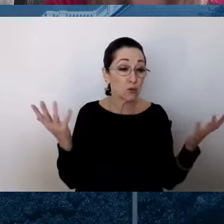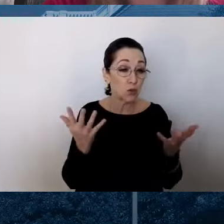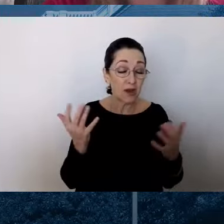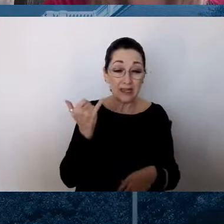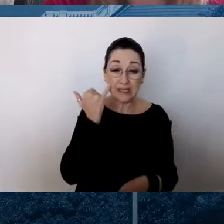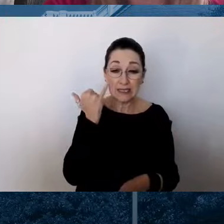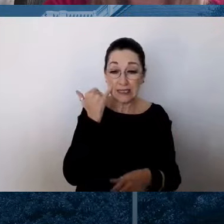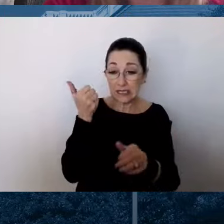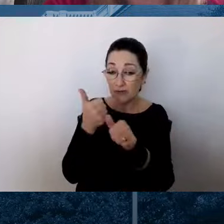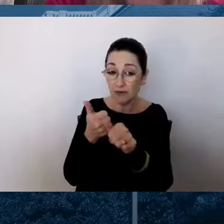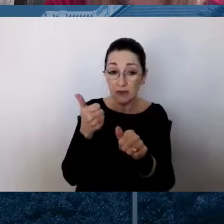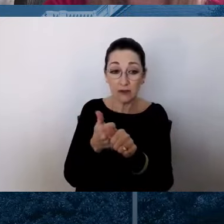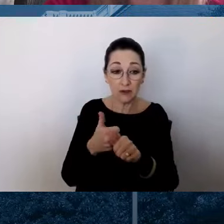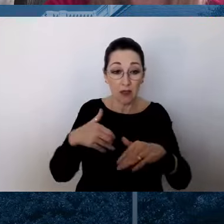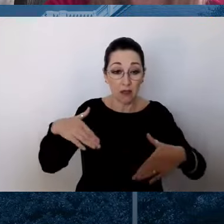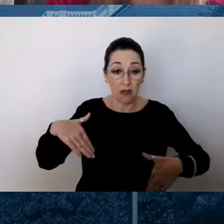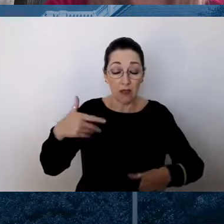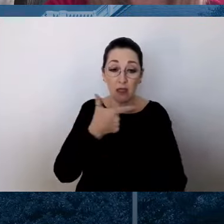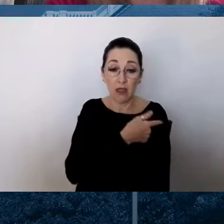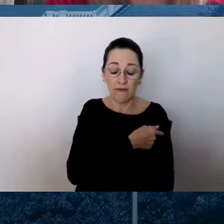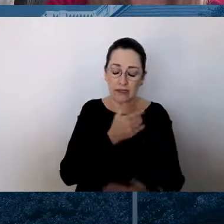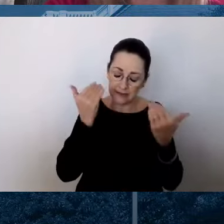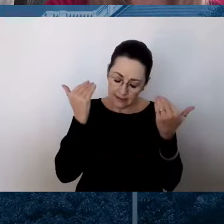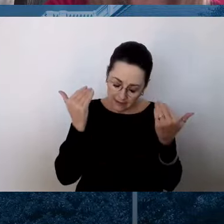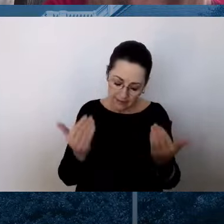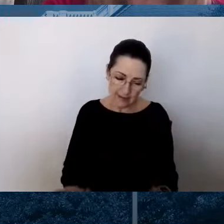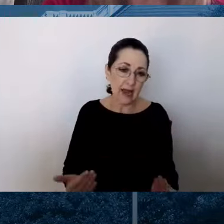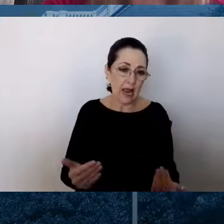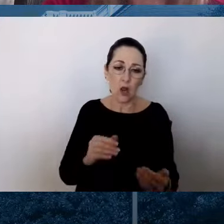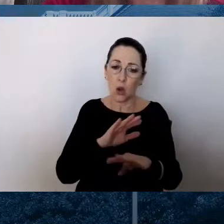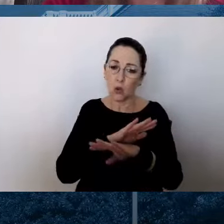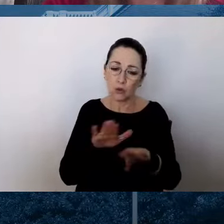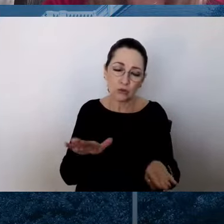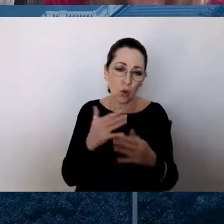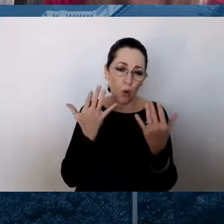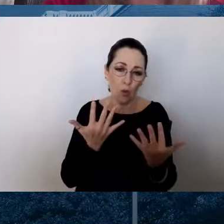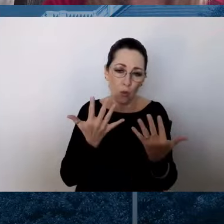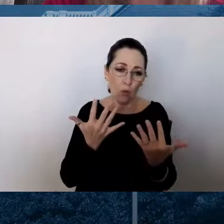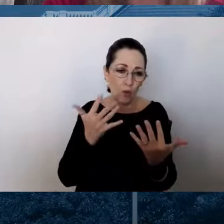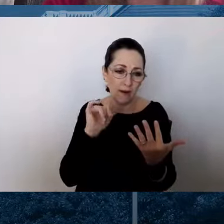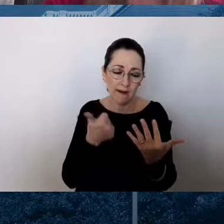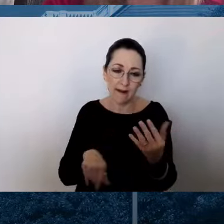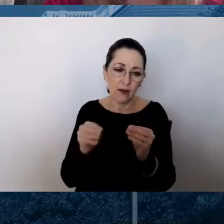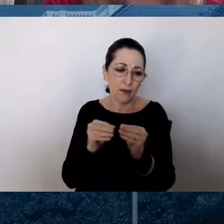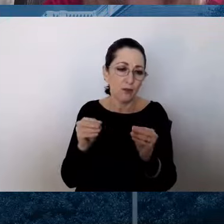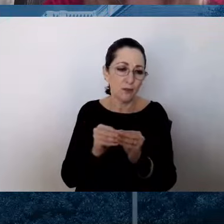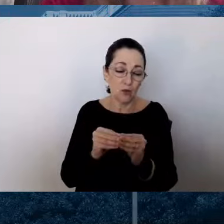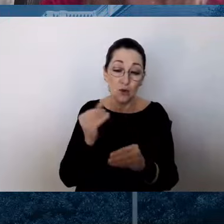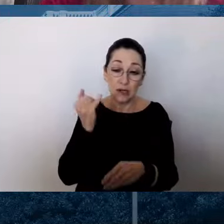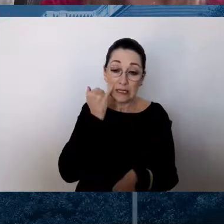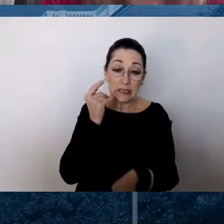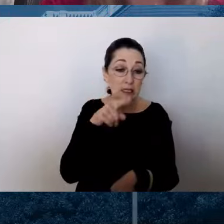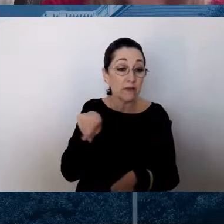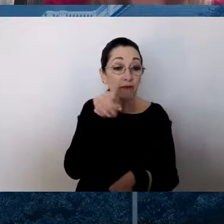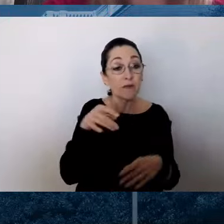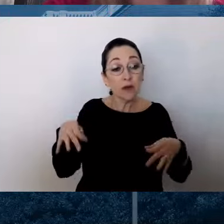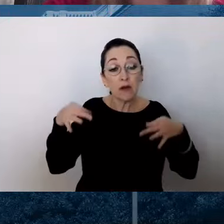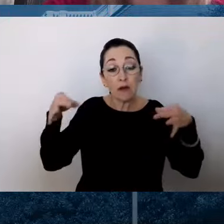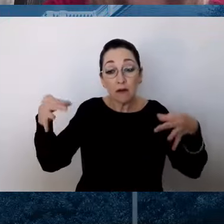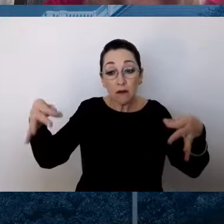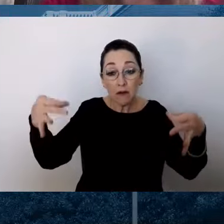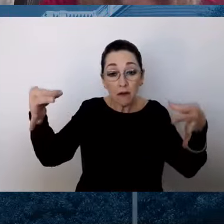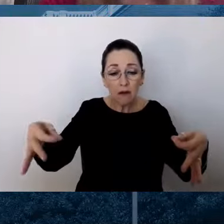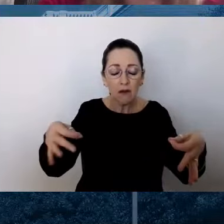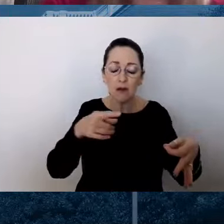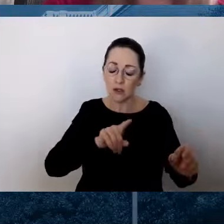gotten vaccinated yet, now is a critical time to do it. If you have been putting off your second dose, schedule a time to get